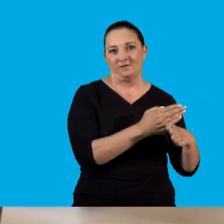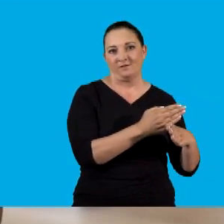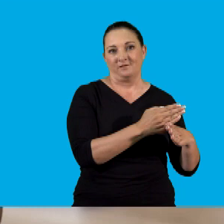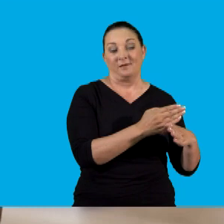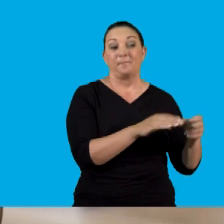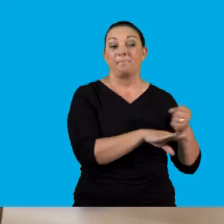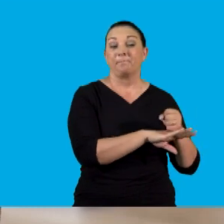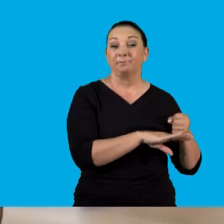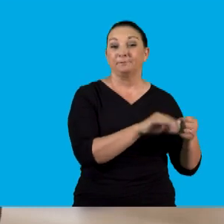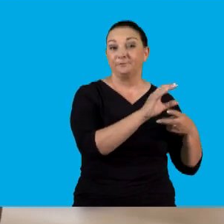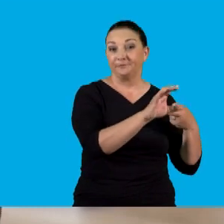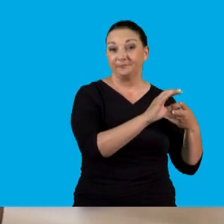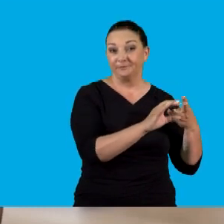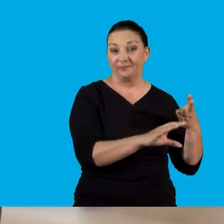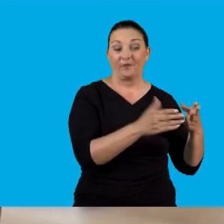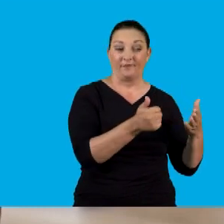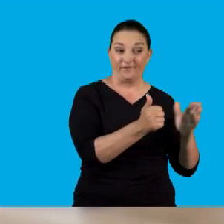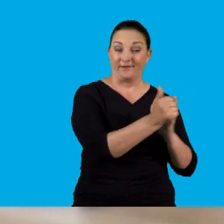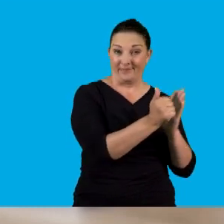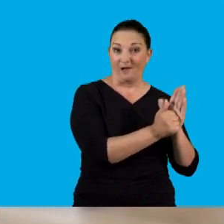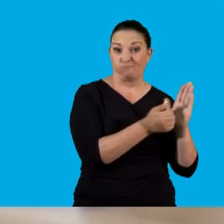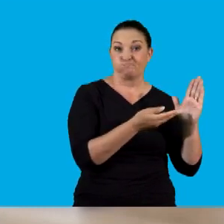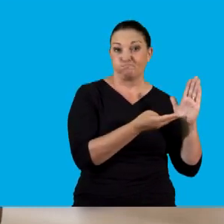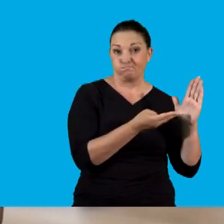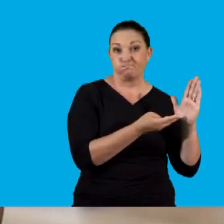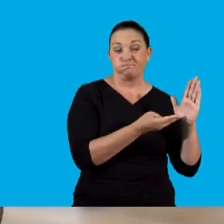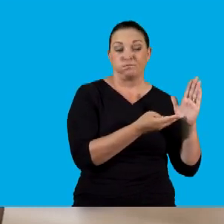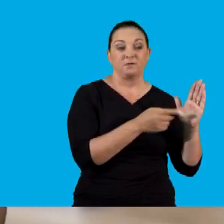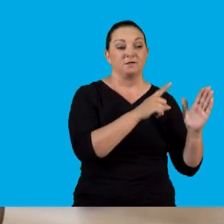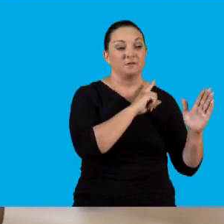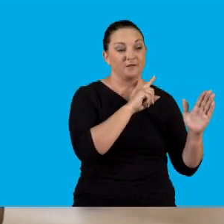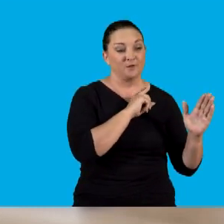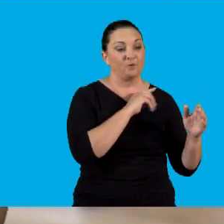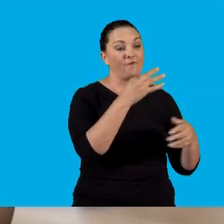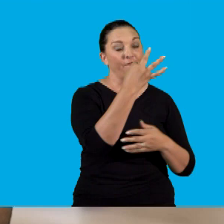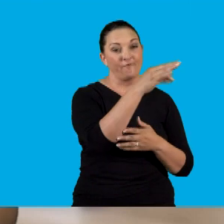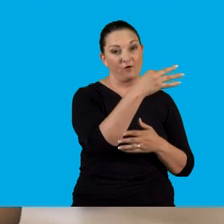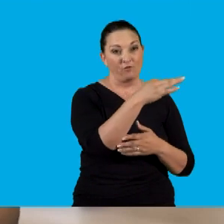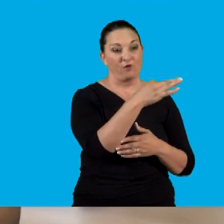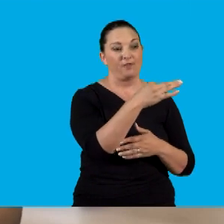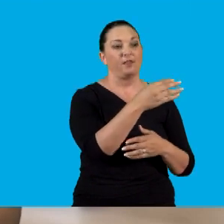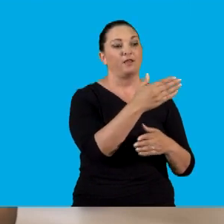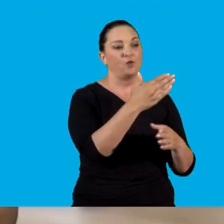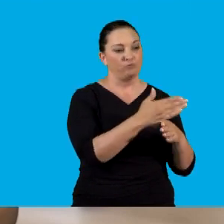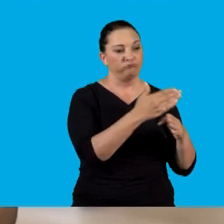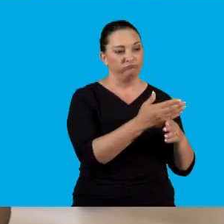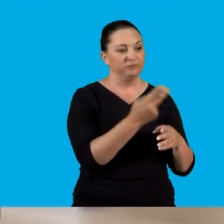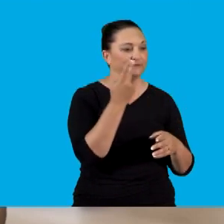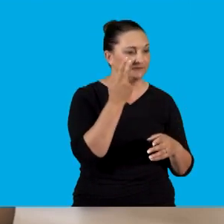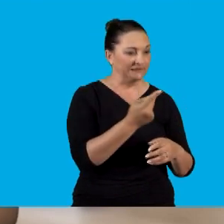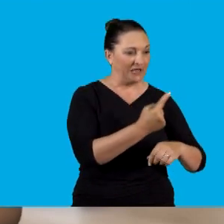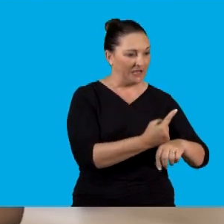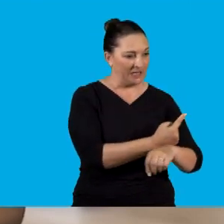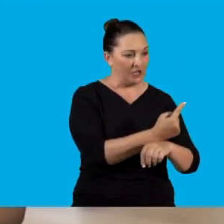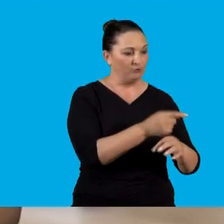Basic Conditions of Employment Act. That's why you find employees under the formal sector working specific hours.